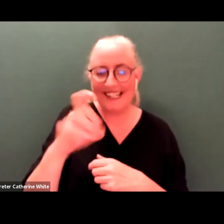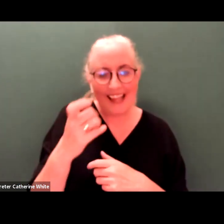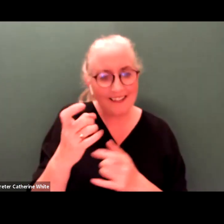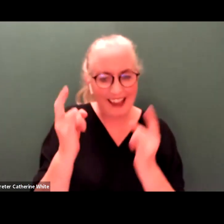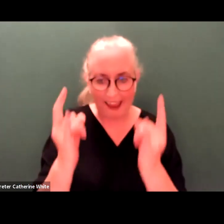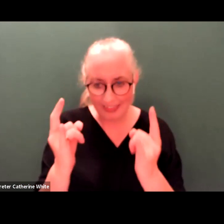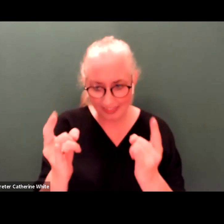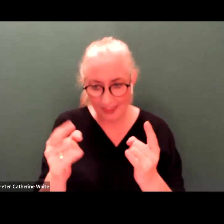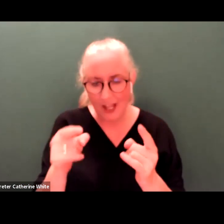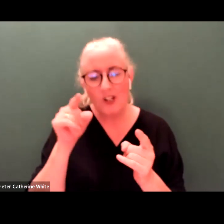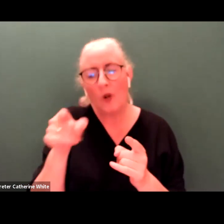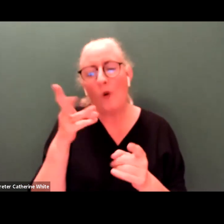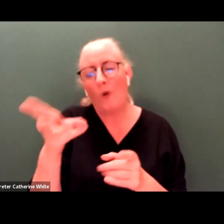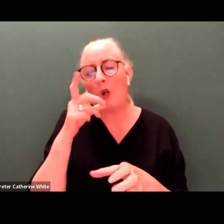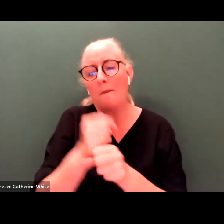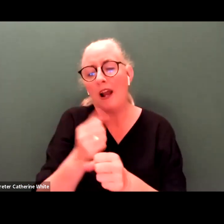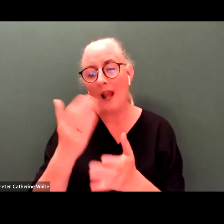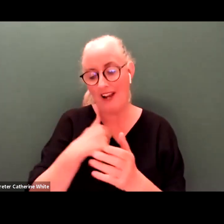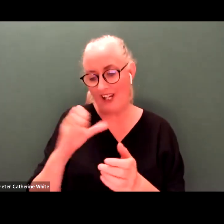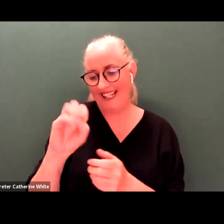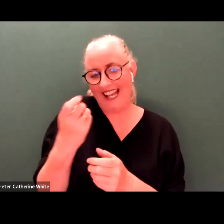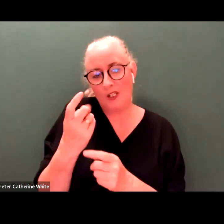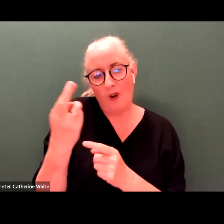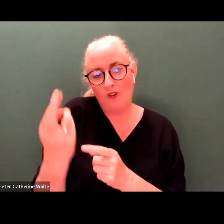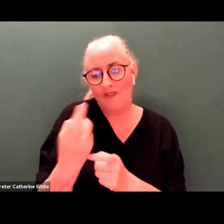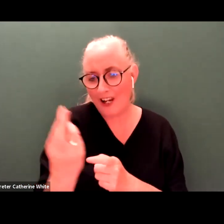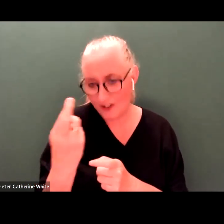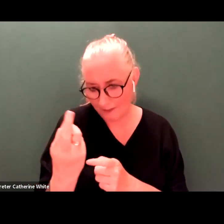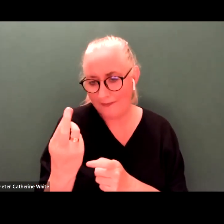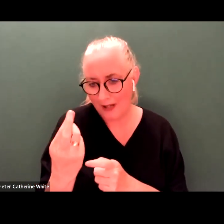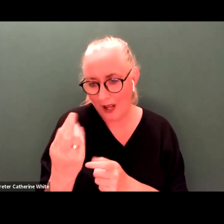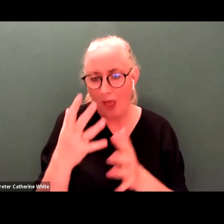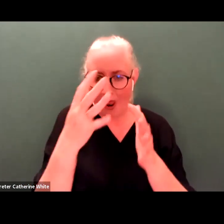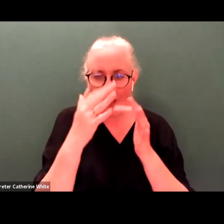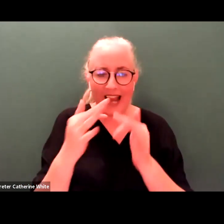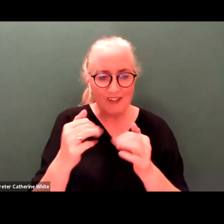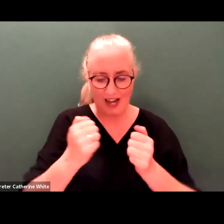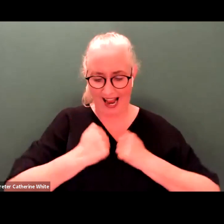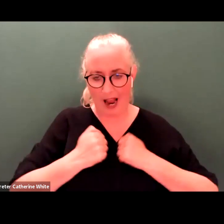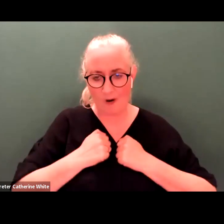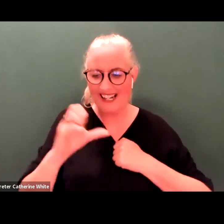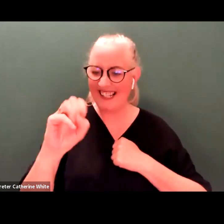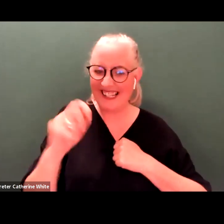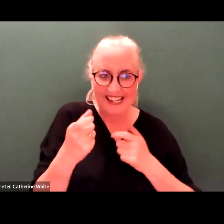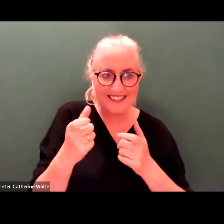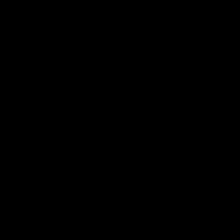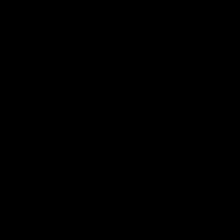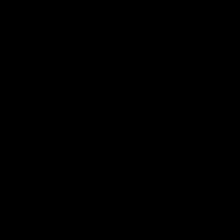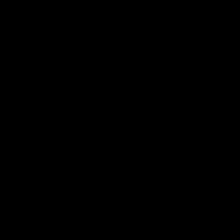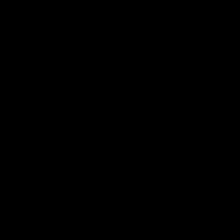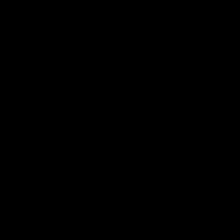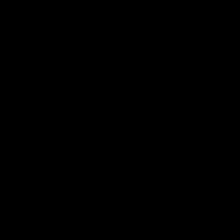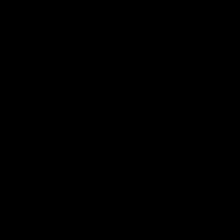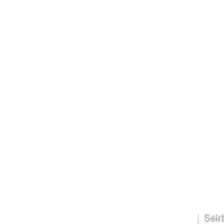Mairead is going to talk to us a little bit about our sexual relationships and looking after our sexual health in menopause.